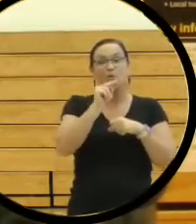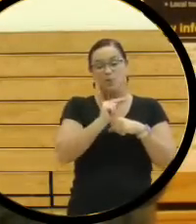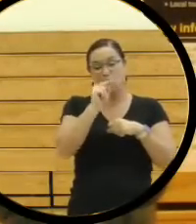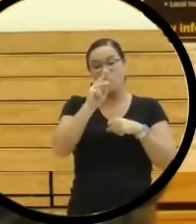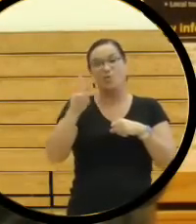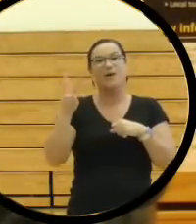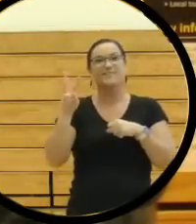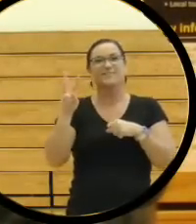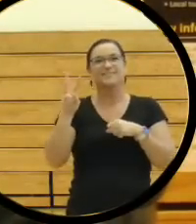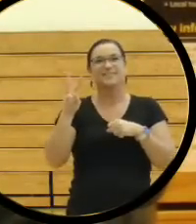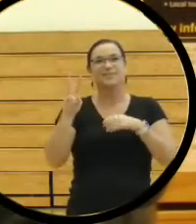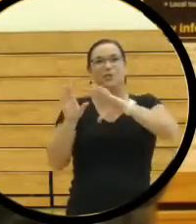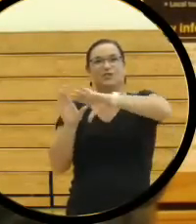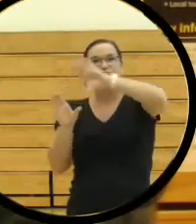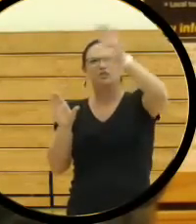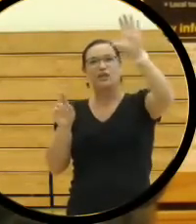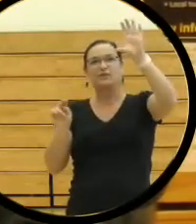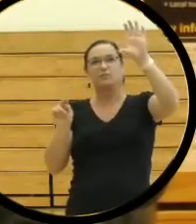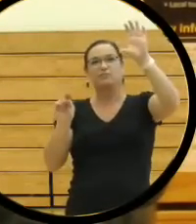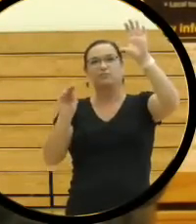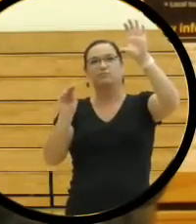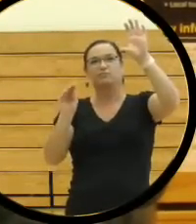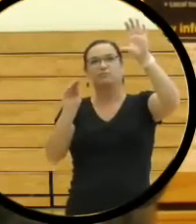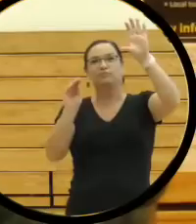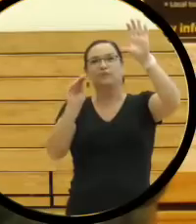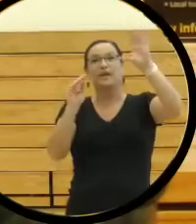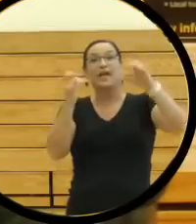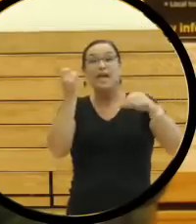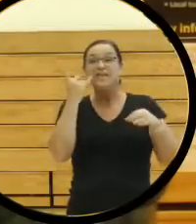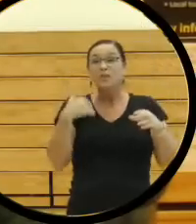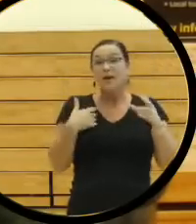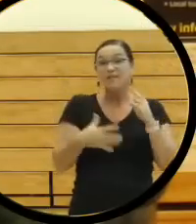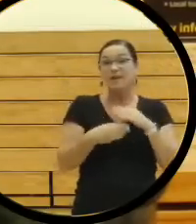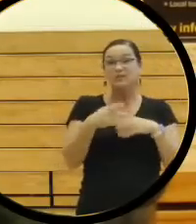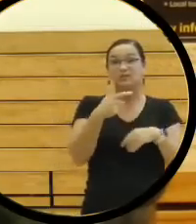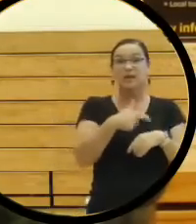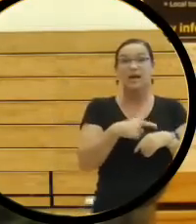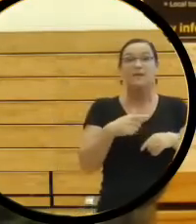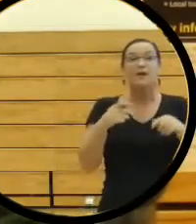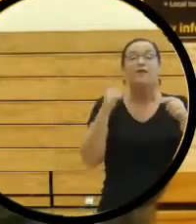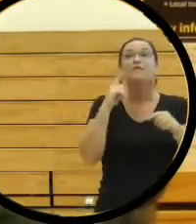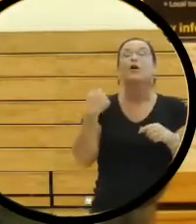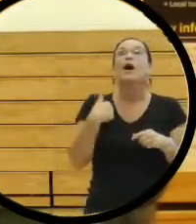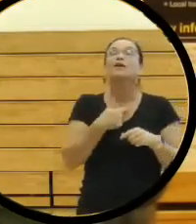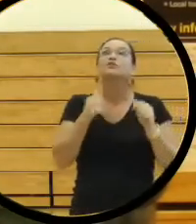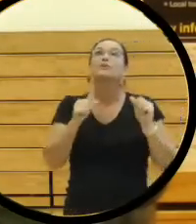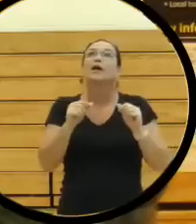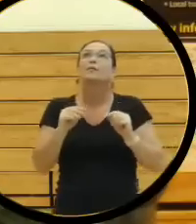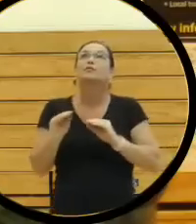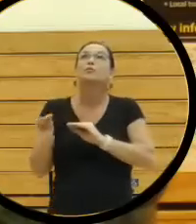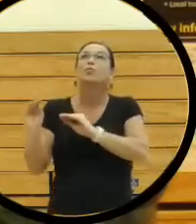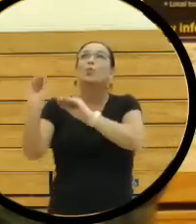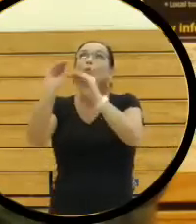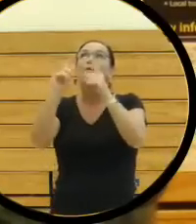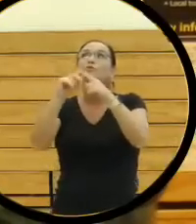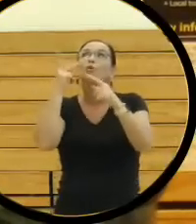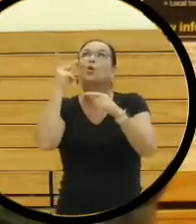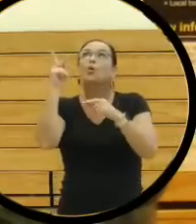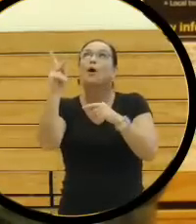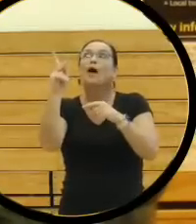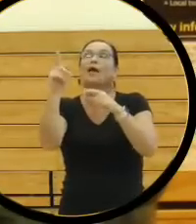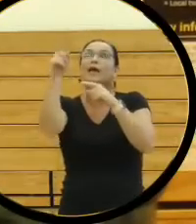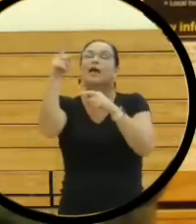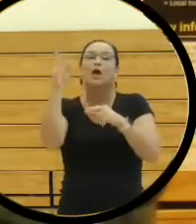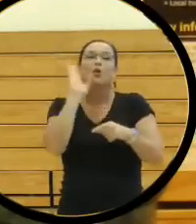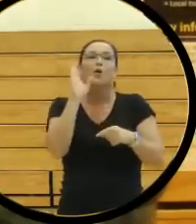And so if you've got a little spare time, like to get to where Kauai is, it's a 5 million year trip if you're riding the big